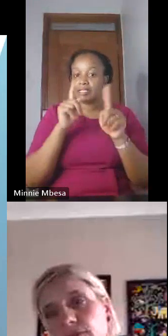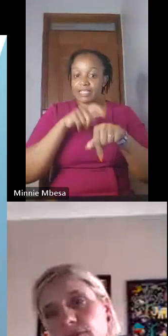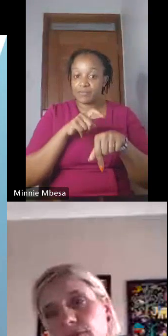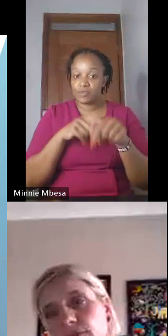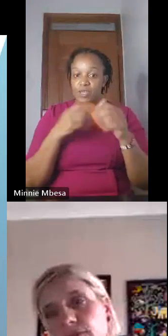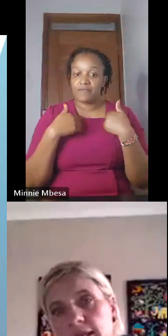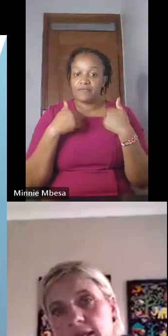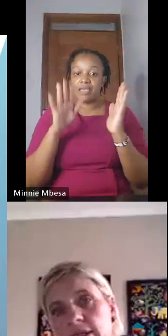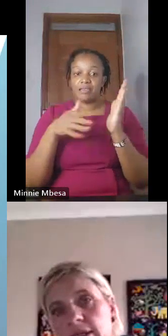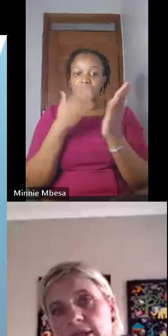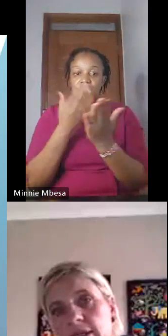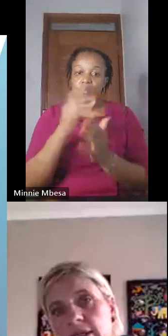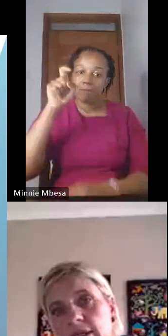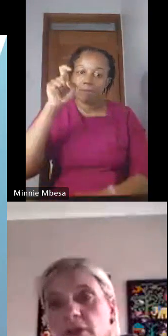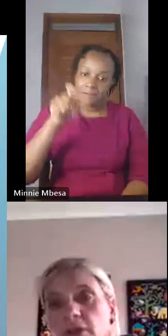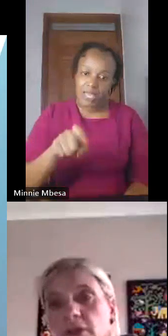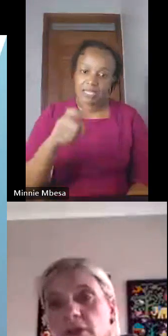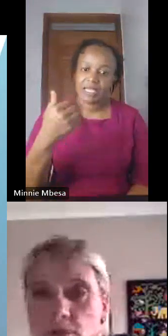have two